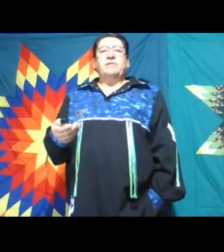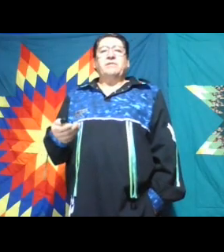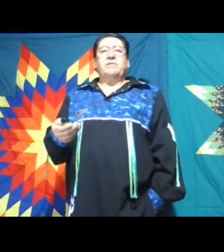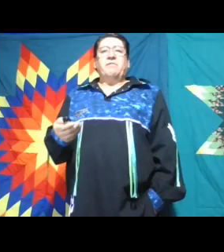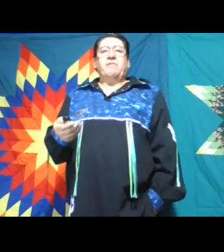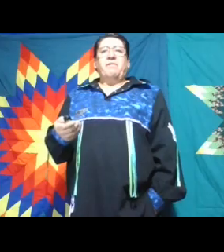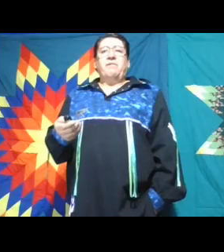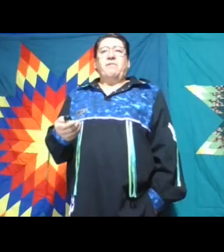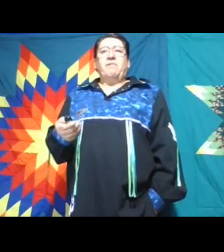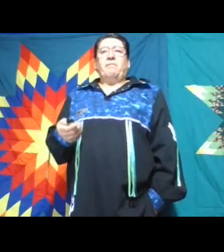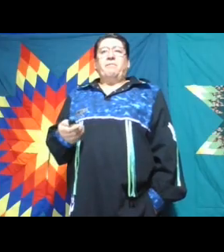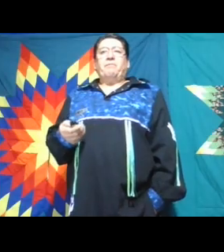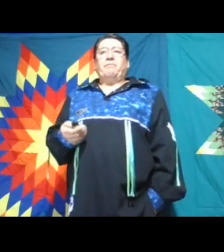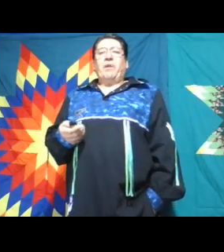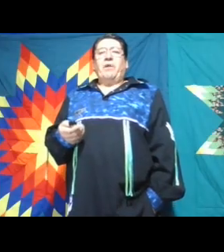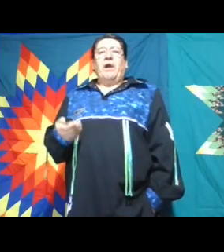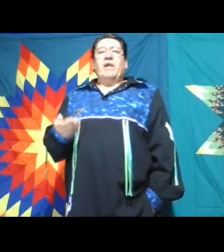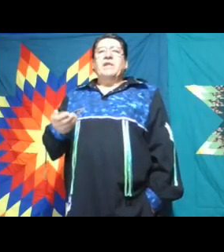readiness.